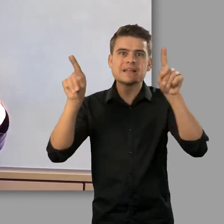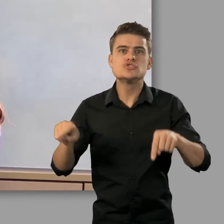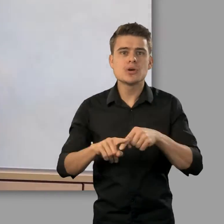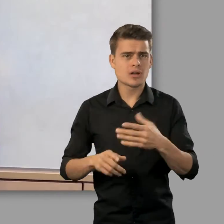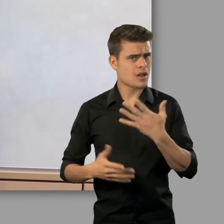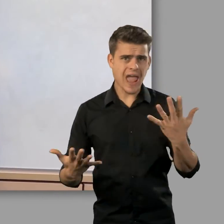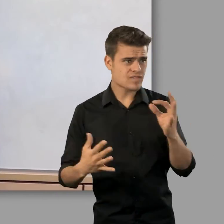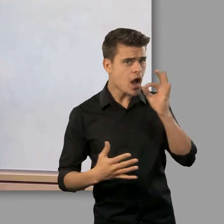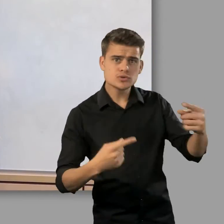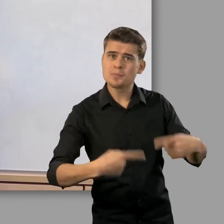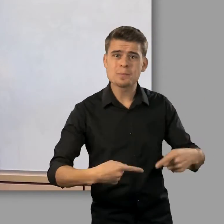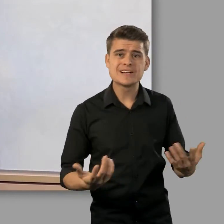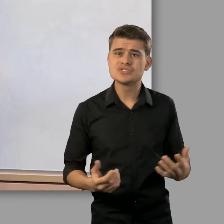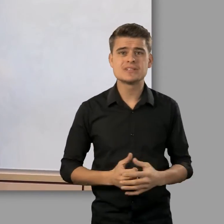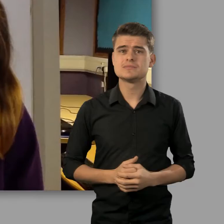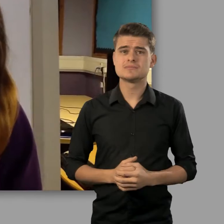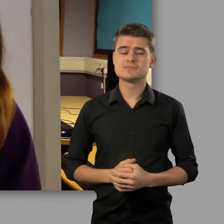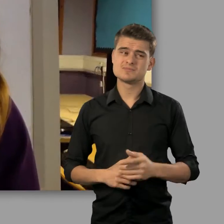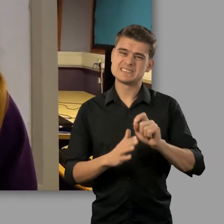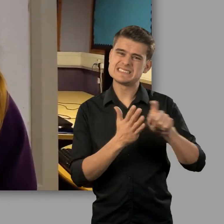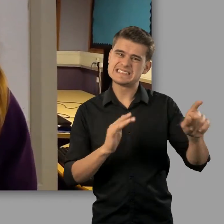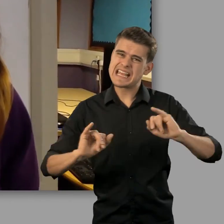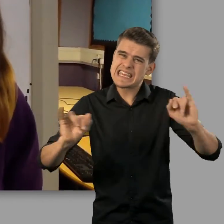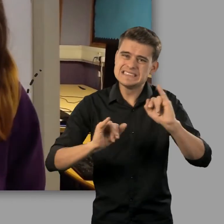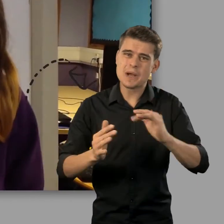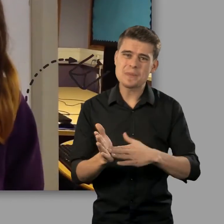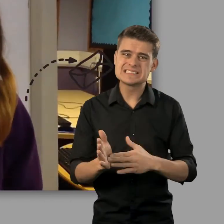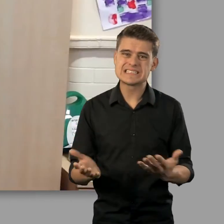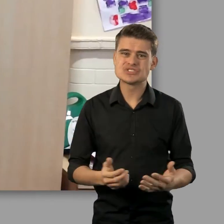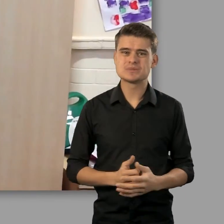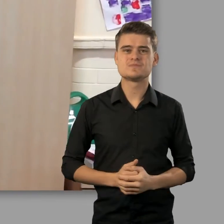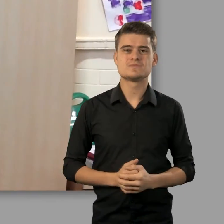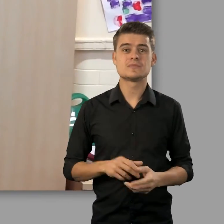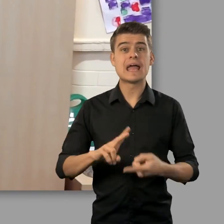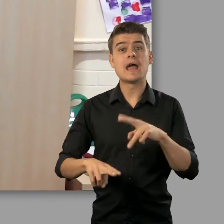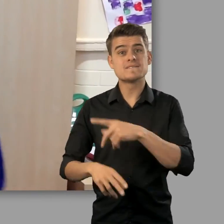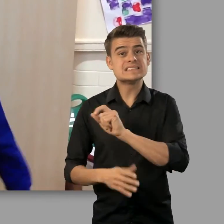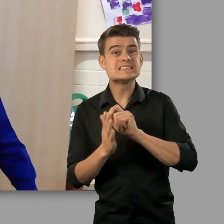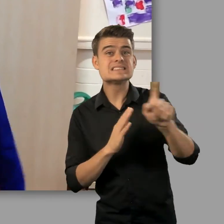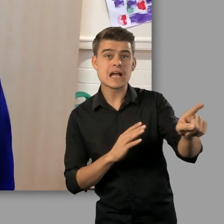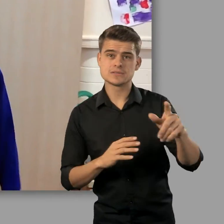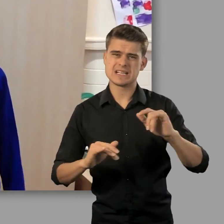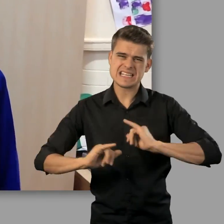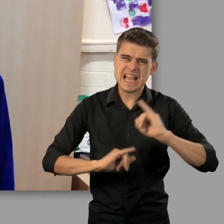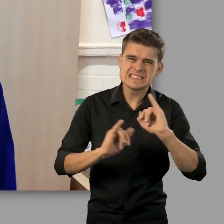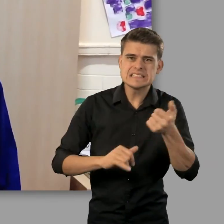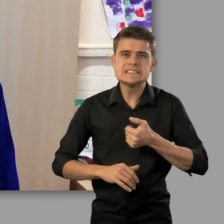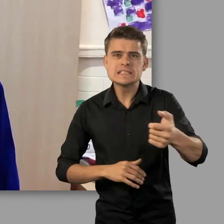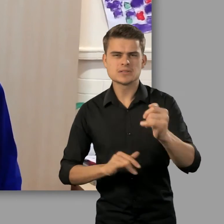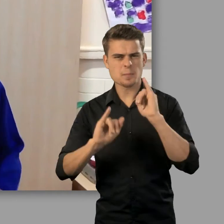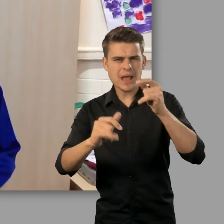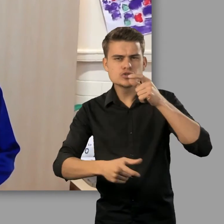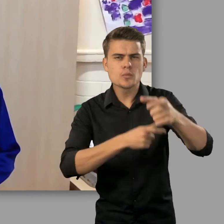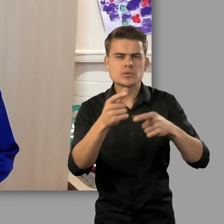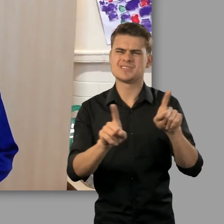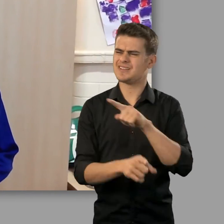didn't actually ask your permission to upload in the first place. When they send nasty messages. If people send a nasty text